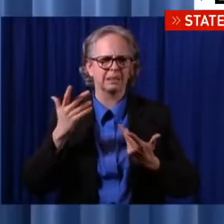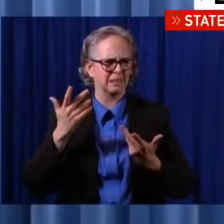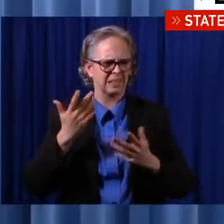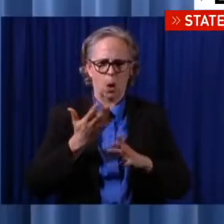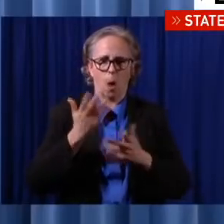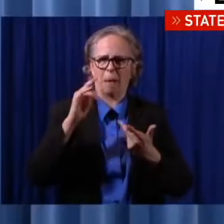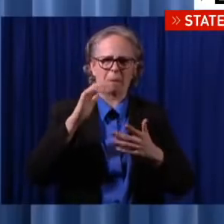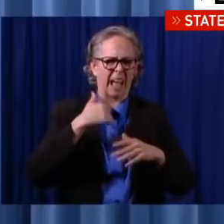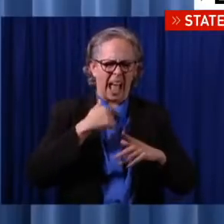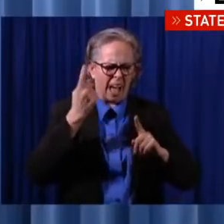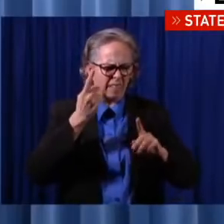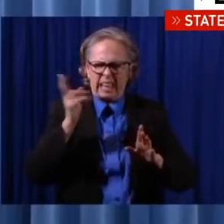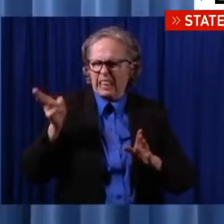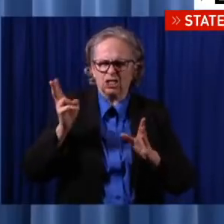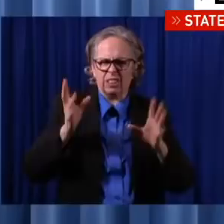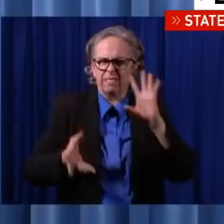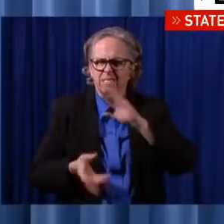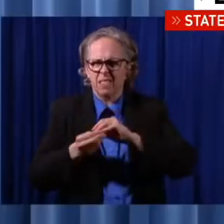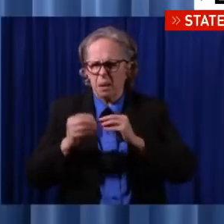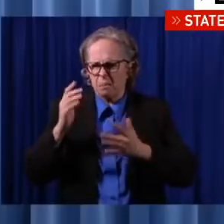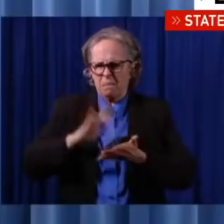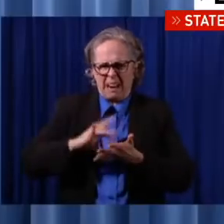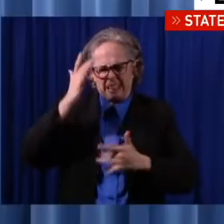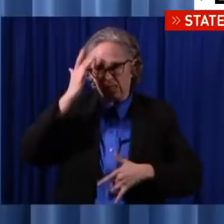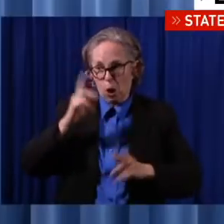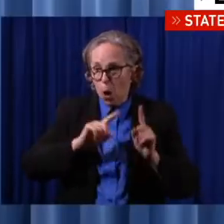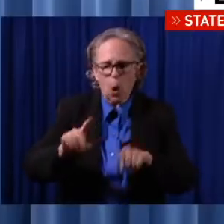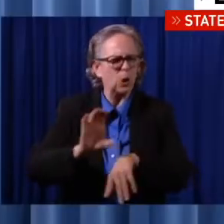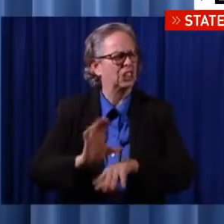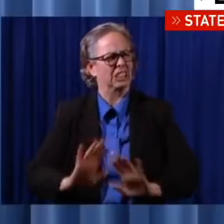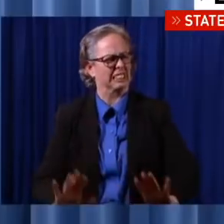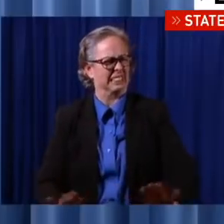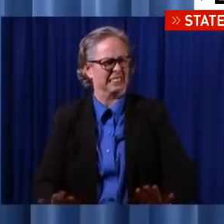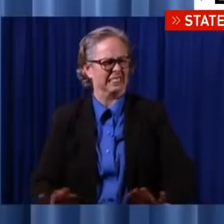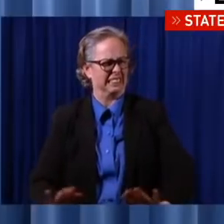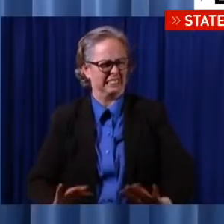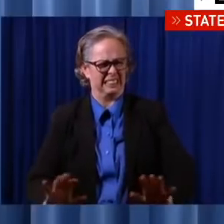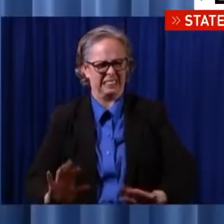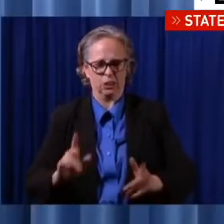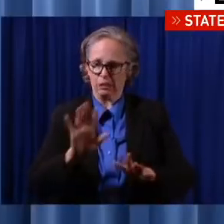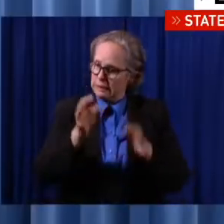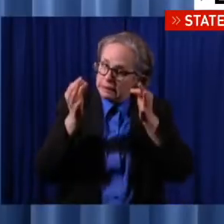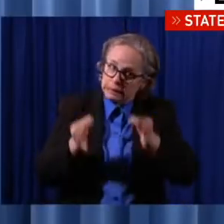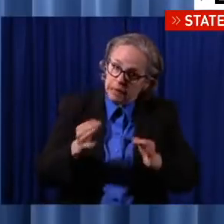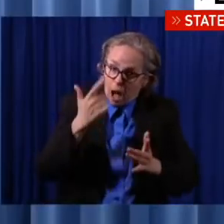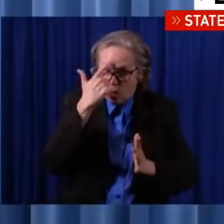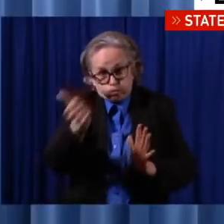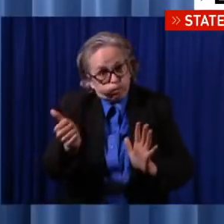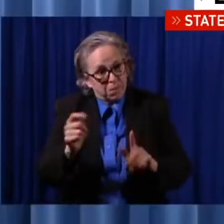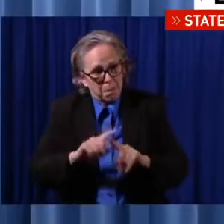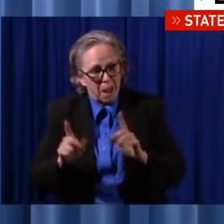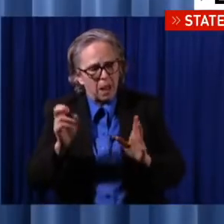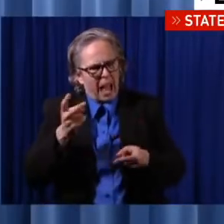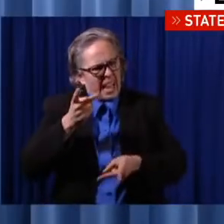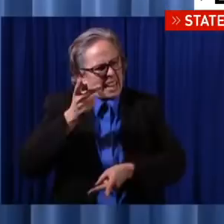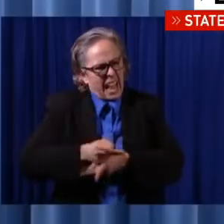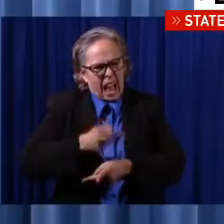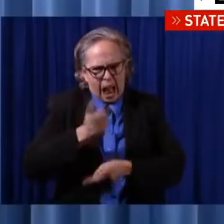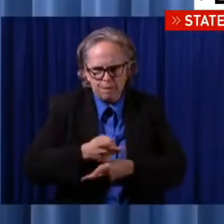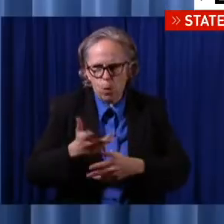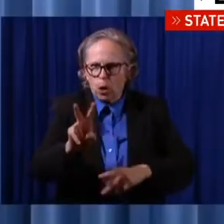that decision to go to church, and if they do, to be very careful where they sit and who they come in